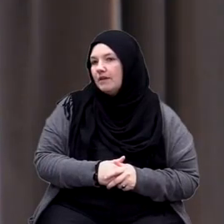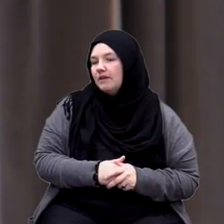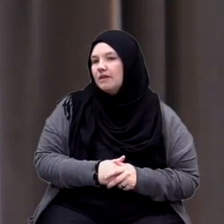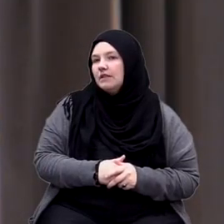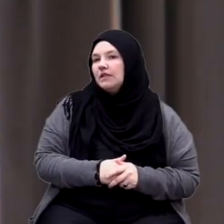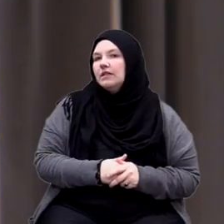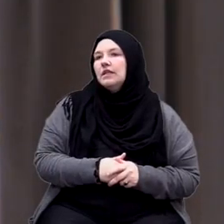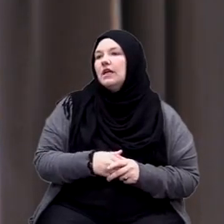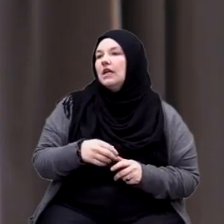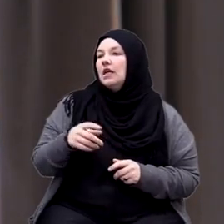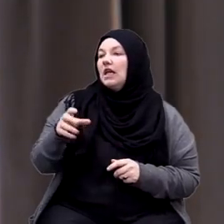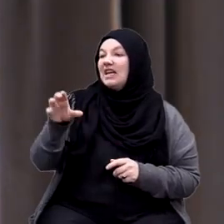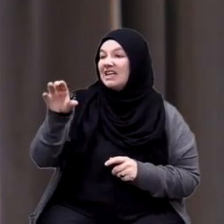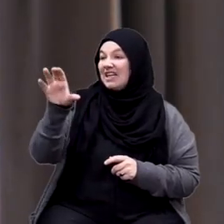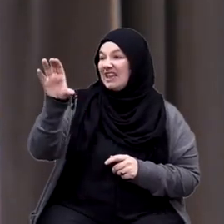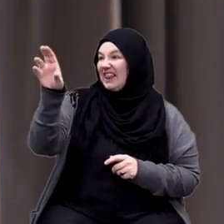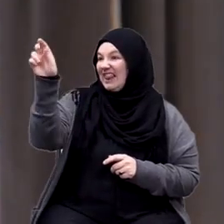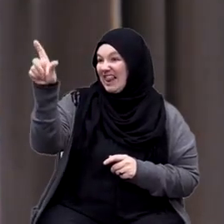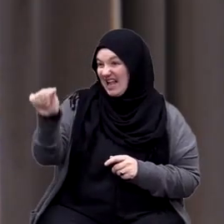of elements.